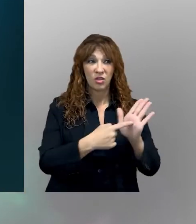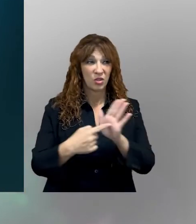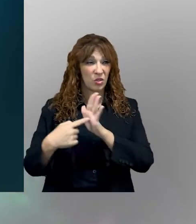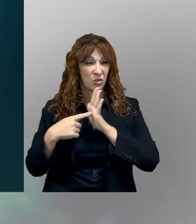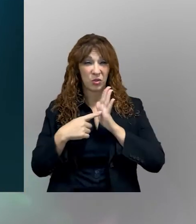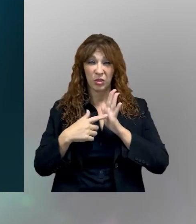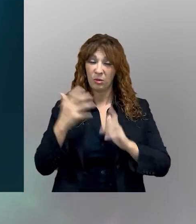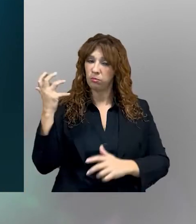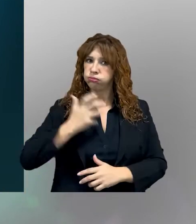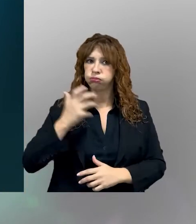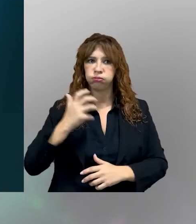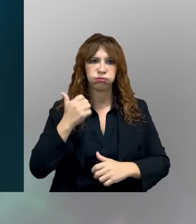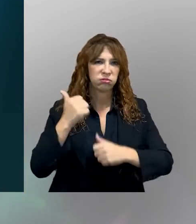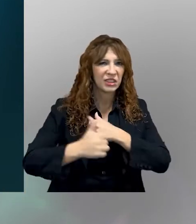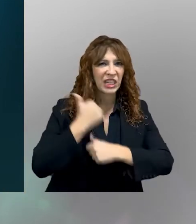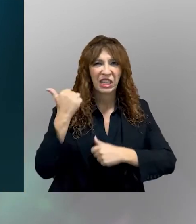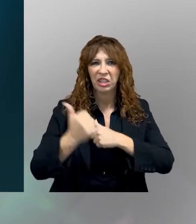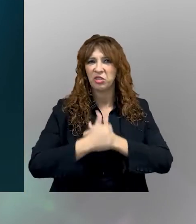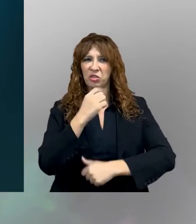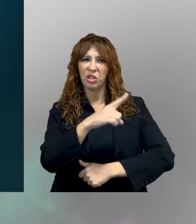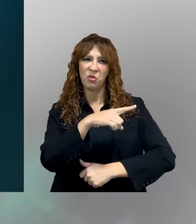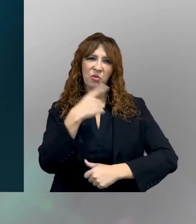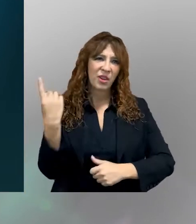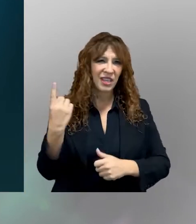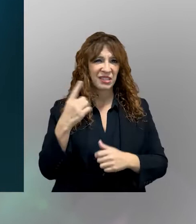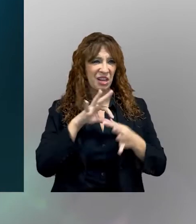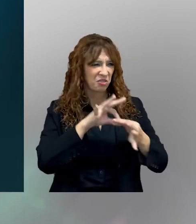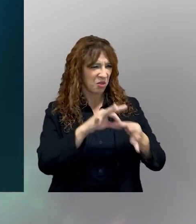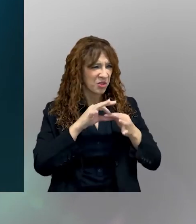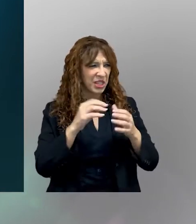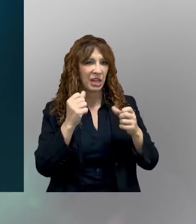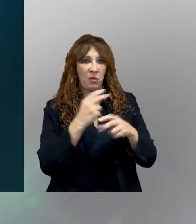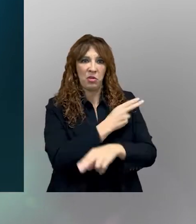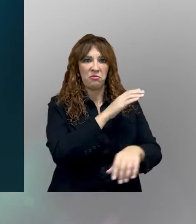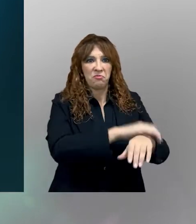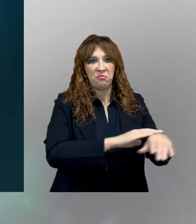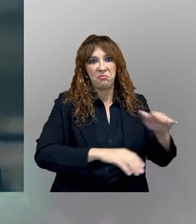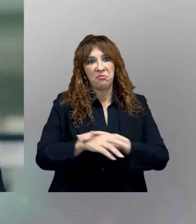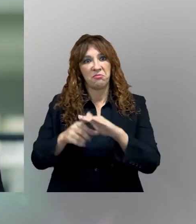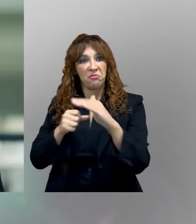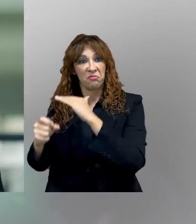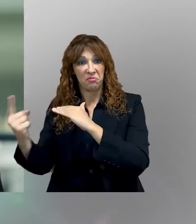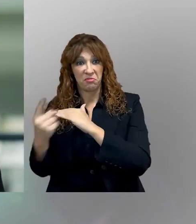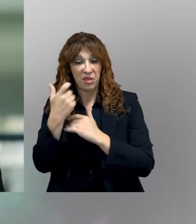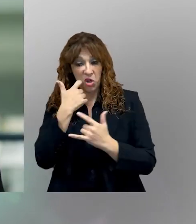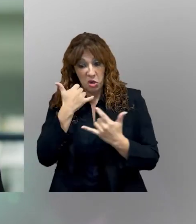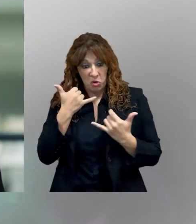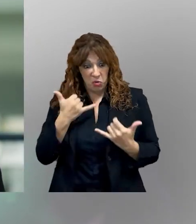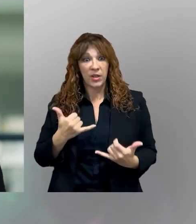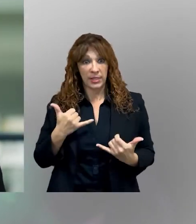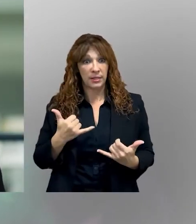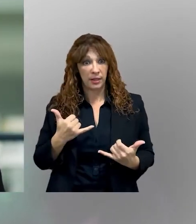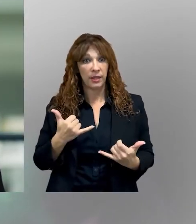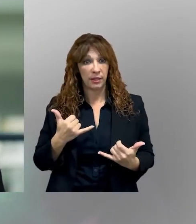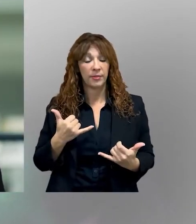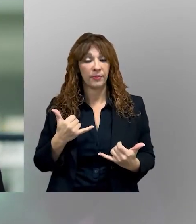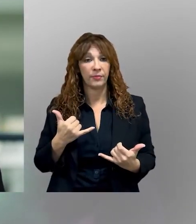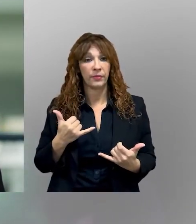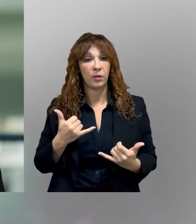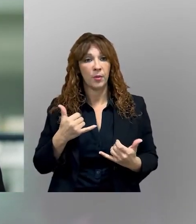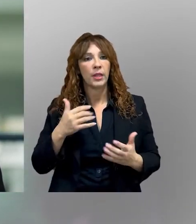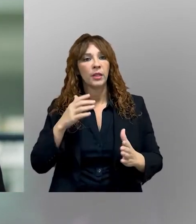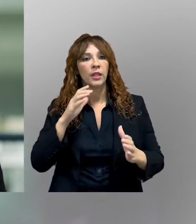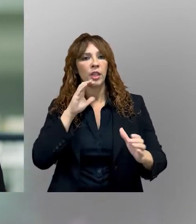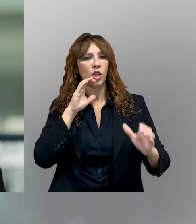the extreme dangers and risks that are associated with use of those interventions. Most recently, we had